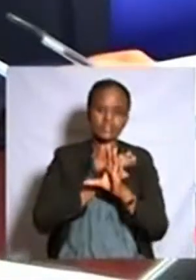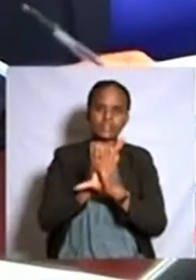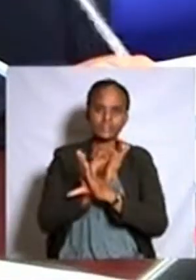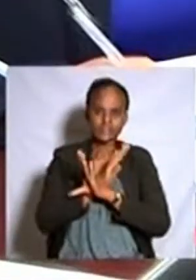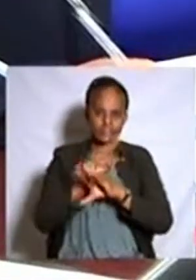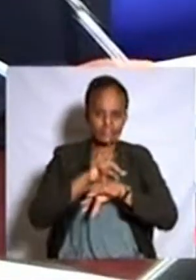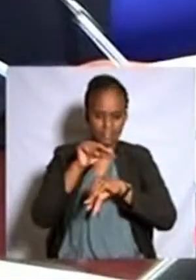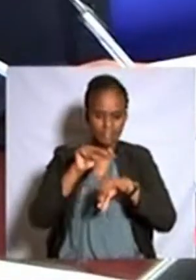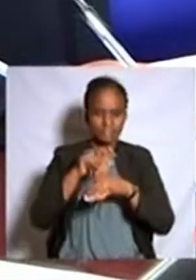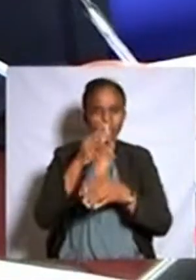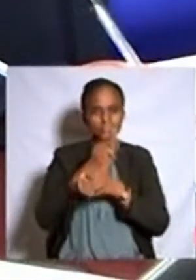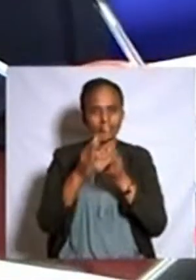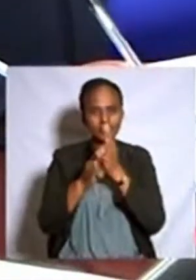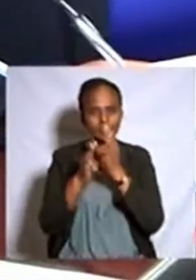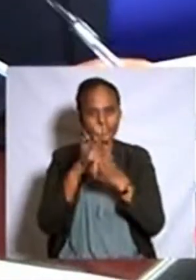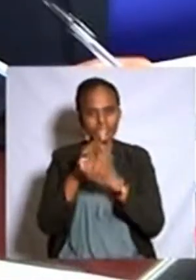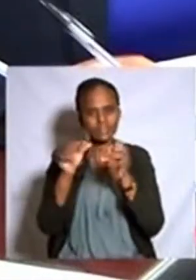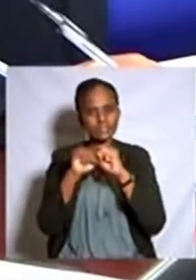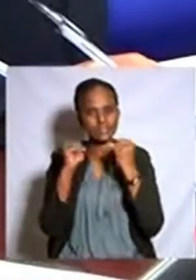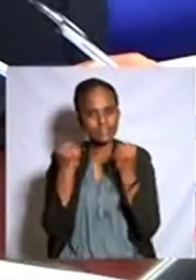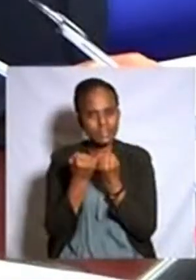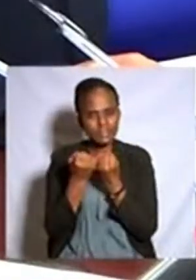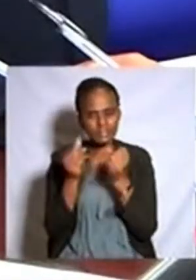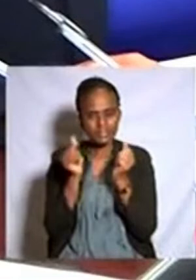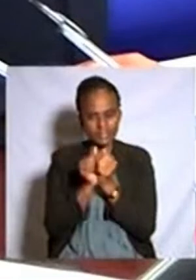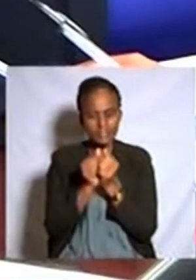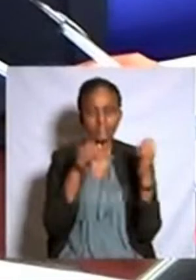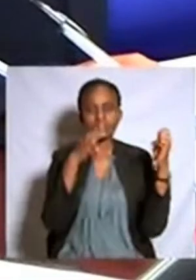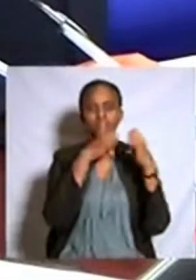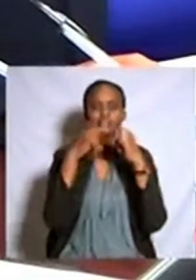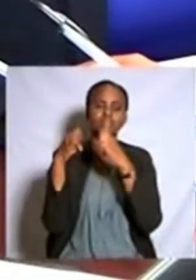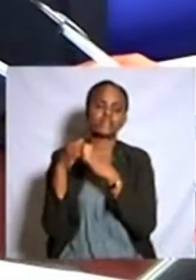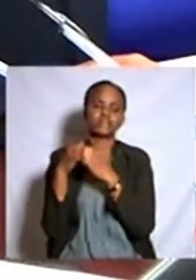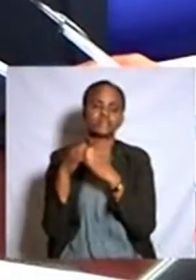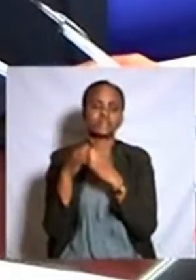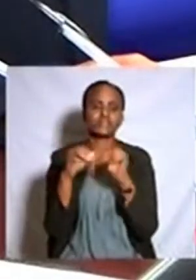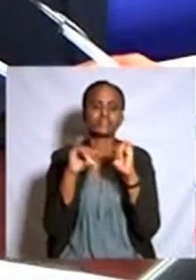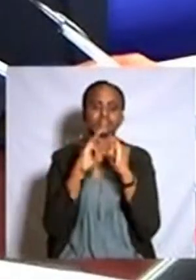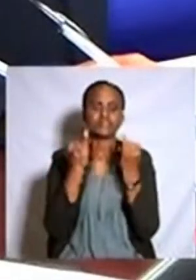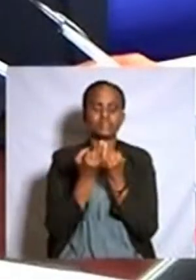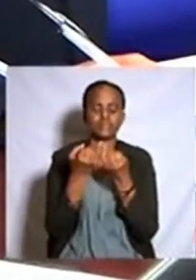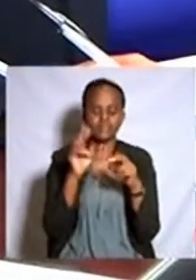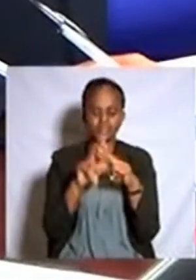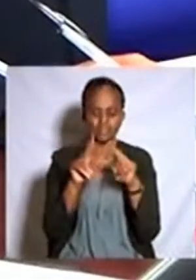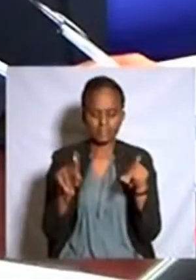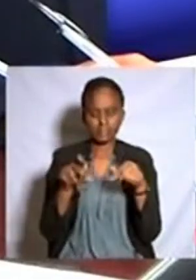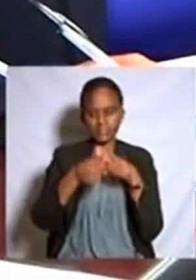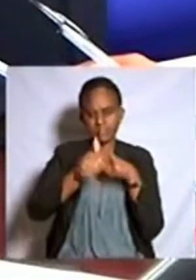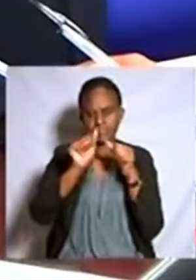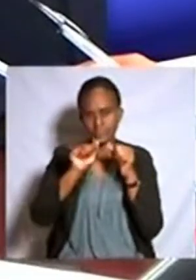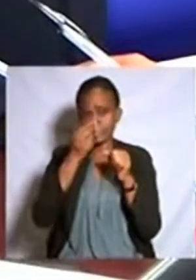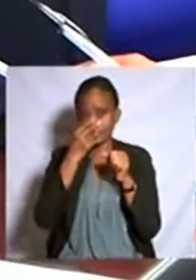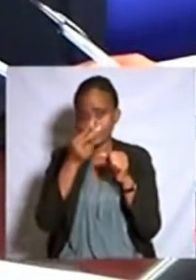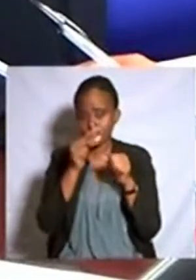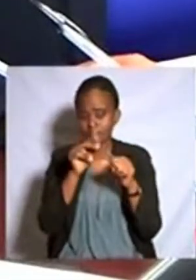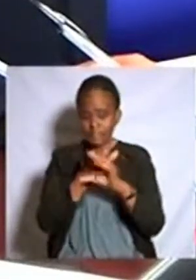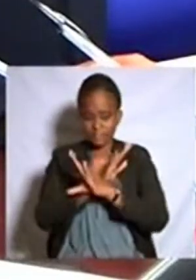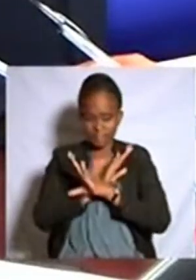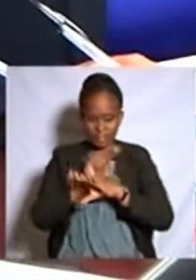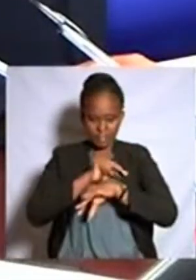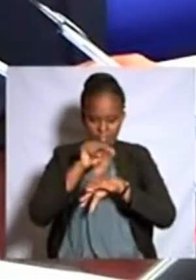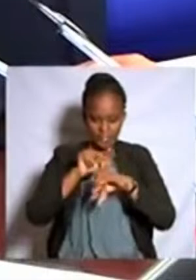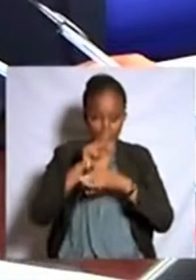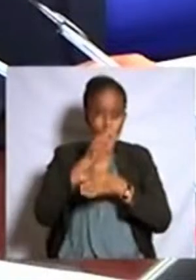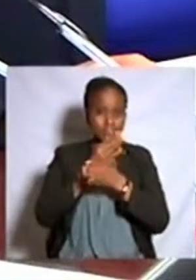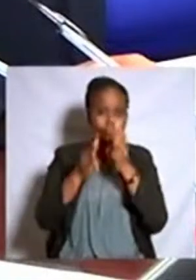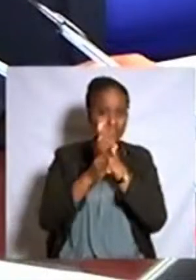Building Society versus banking institution. Chair, as you can see, the ZNBS is number